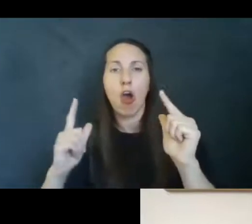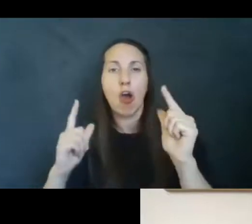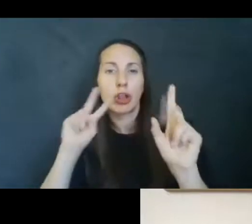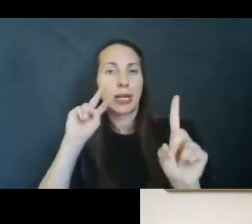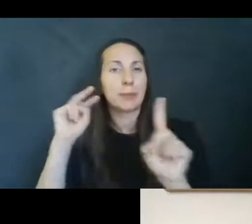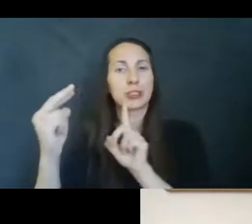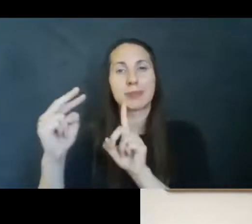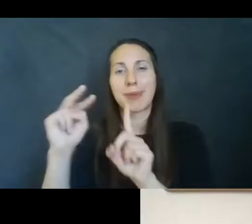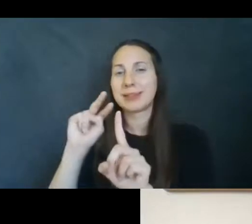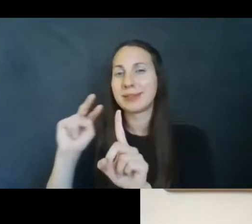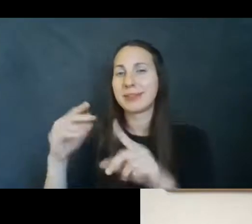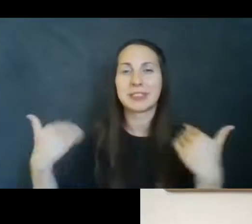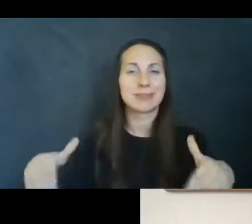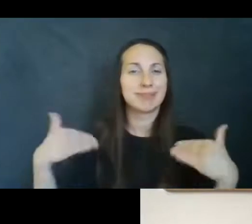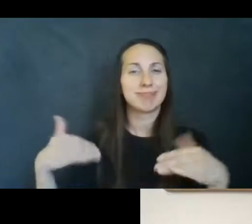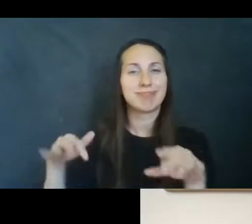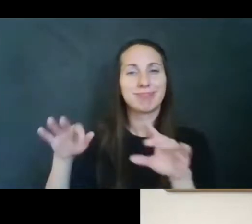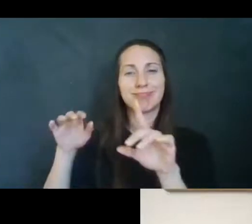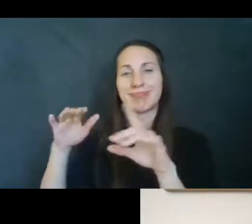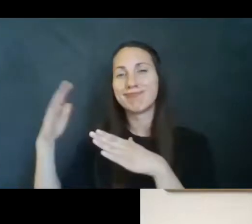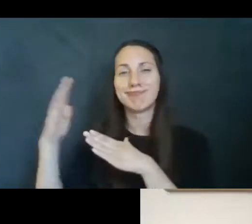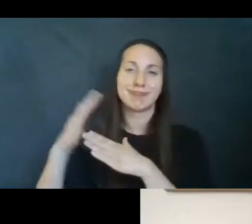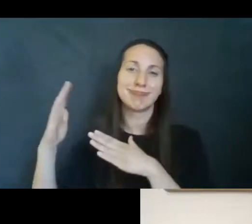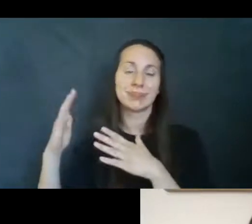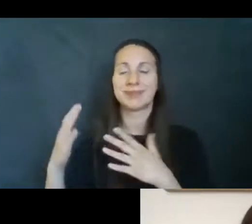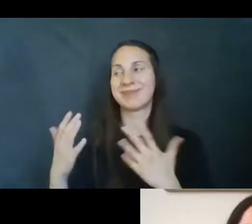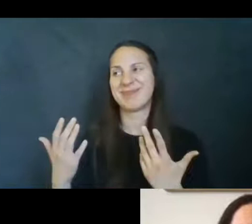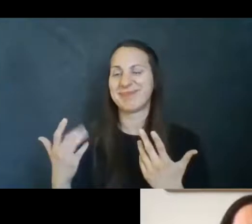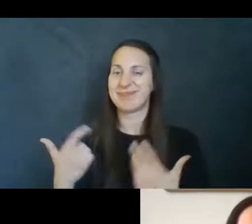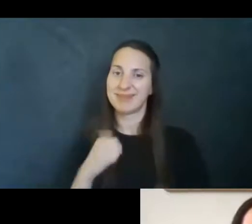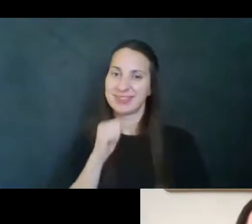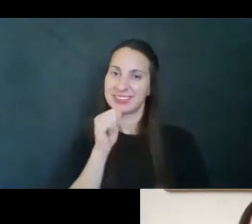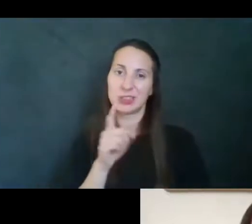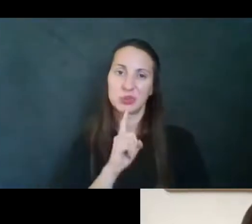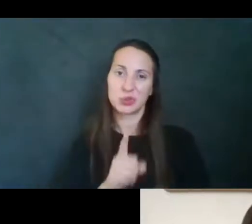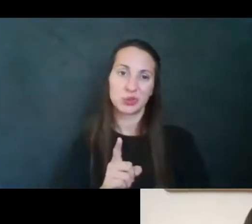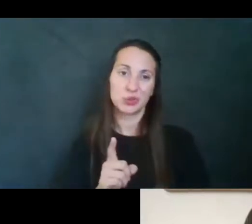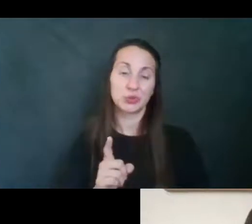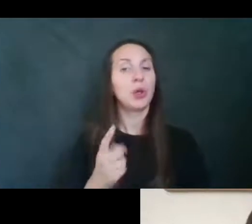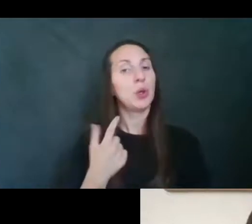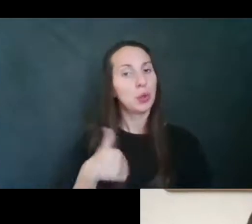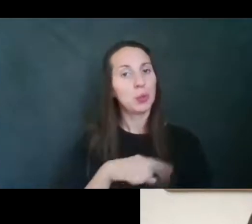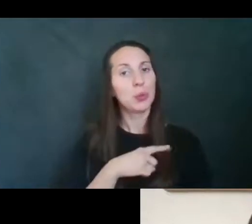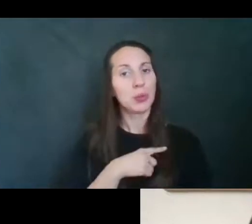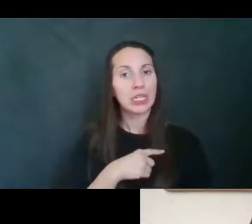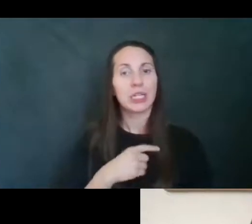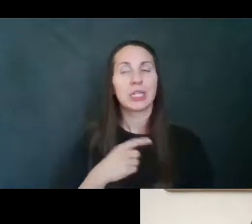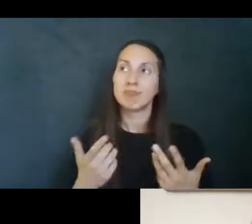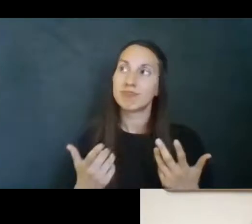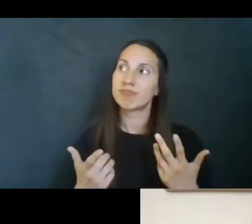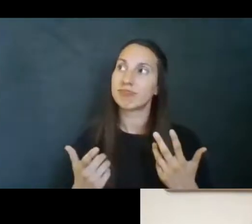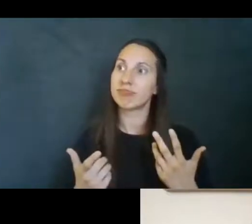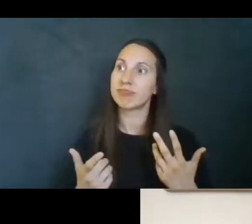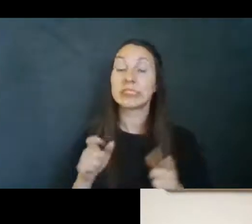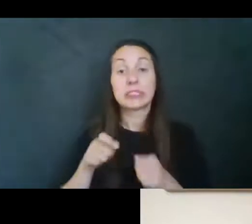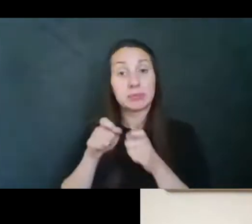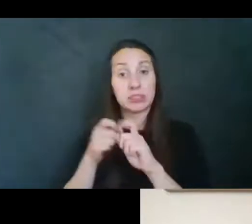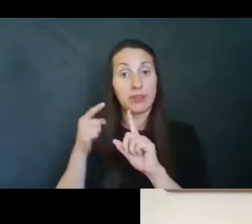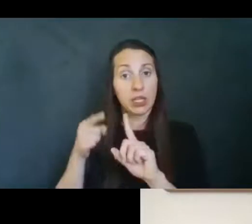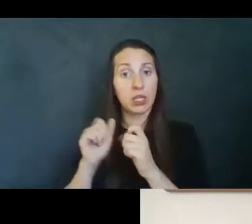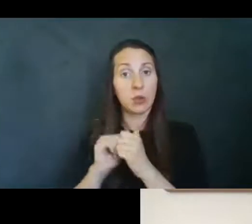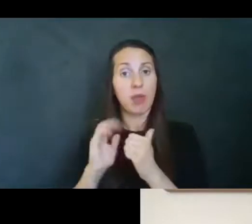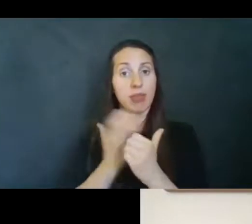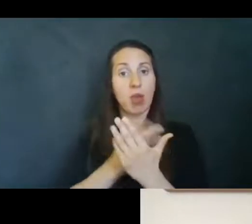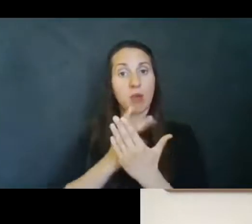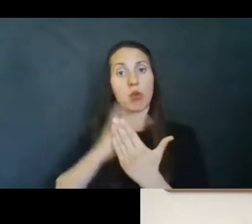to consider, and we don't always do that. I think specifically with our programs within the Center